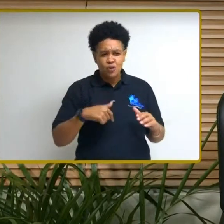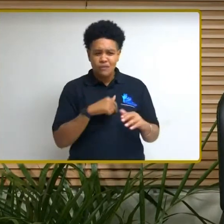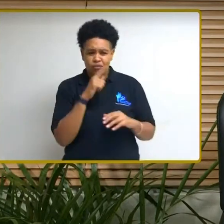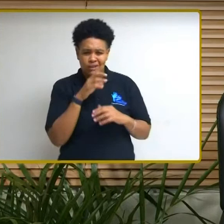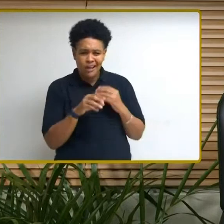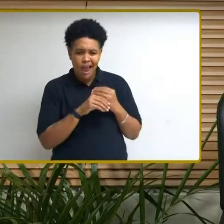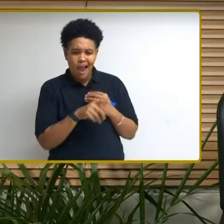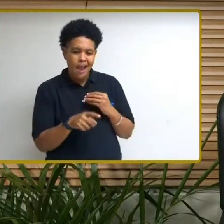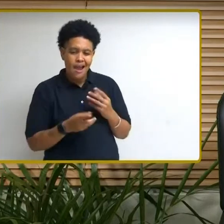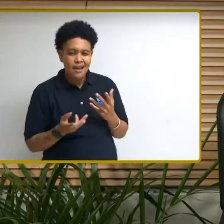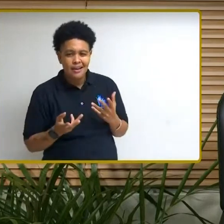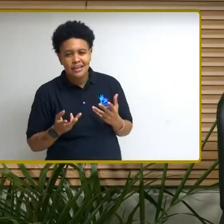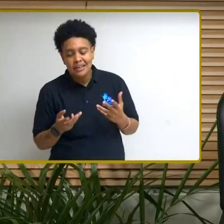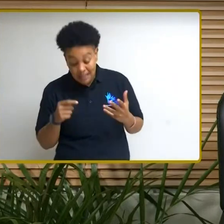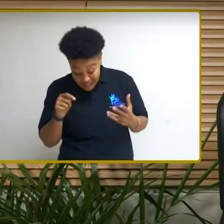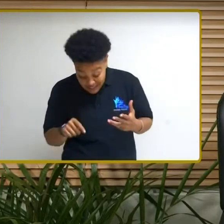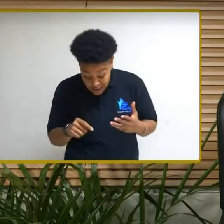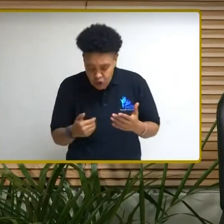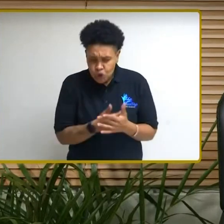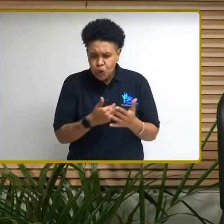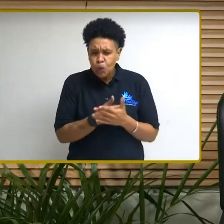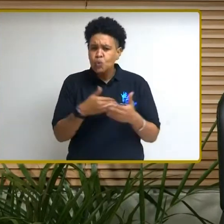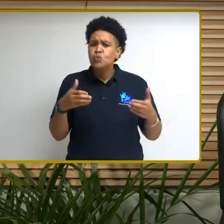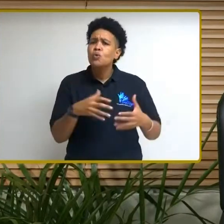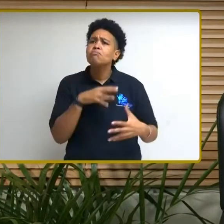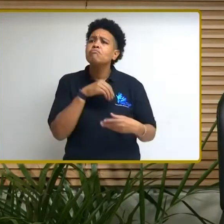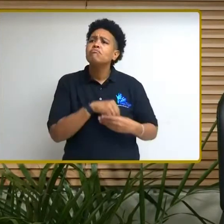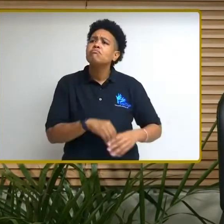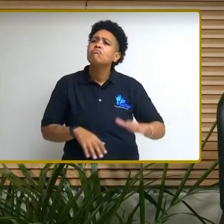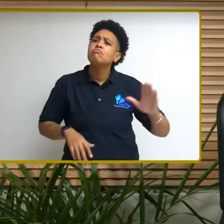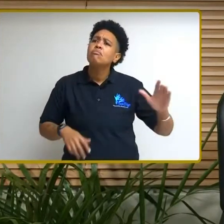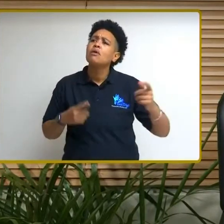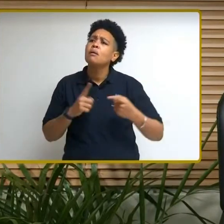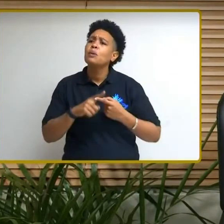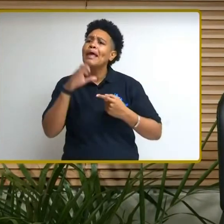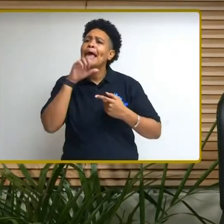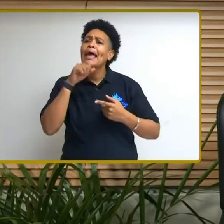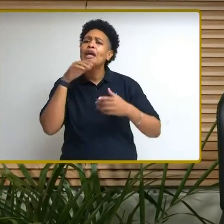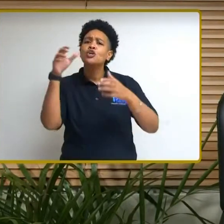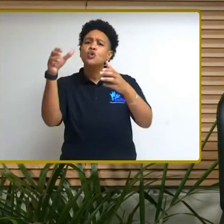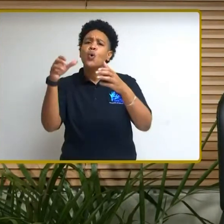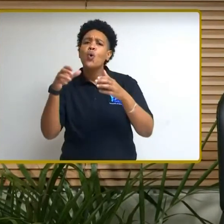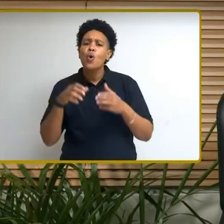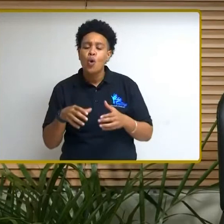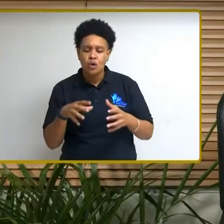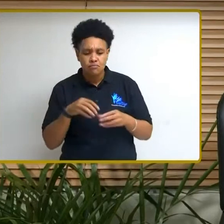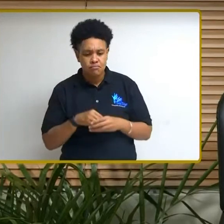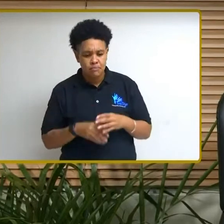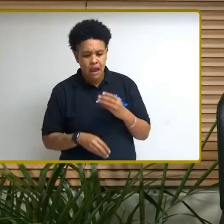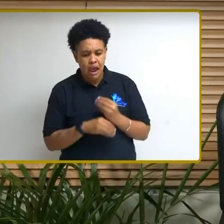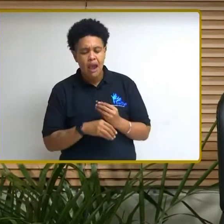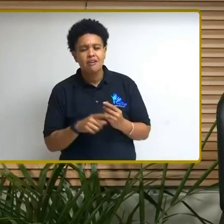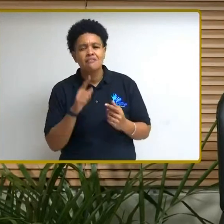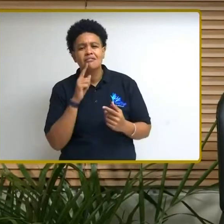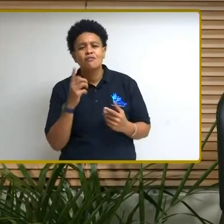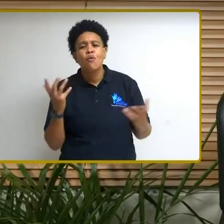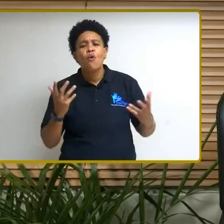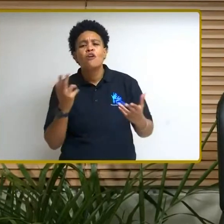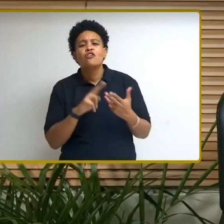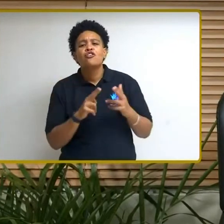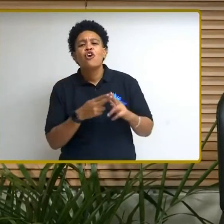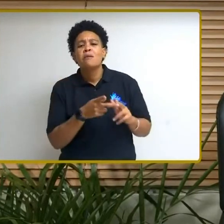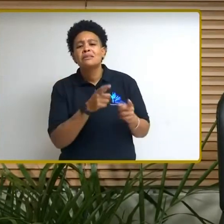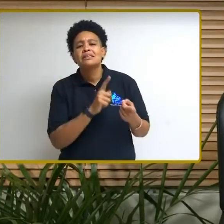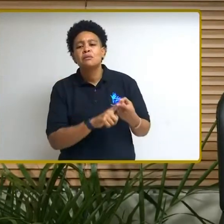added this new group and age cohort in addition to what the